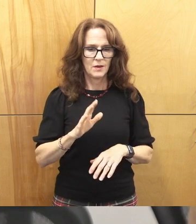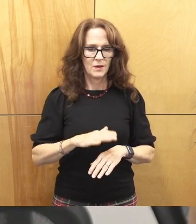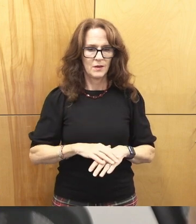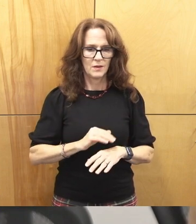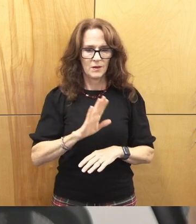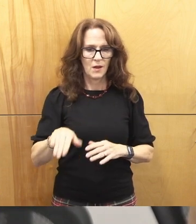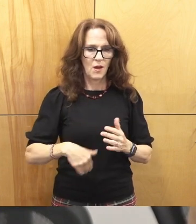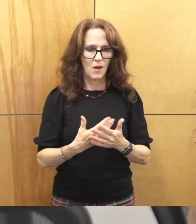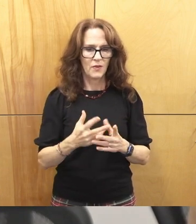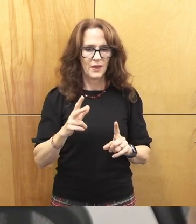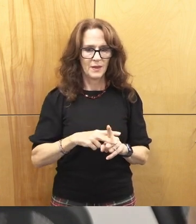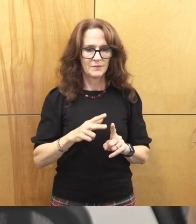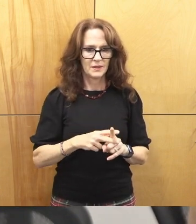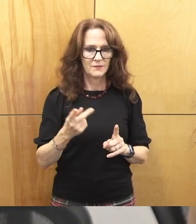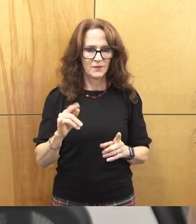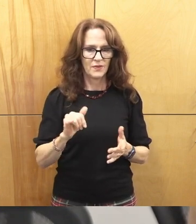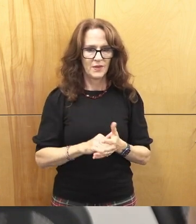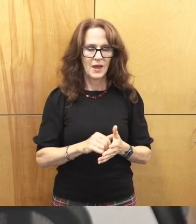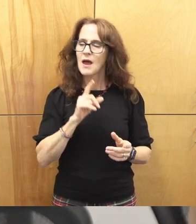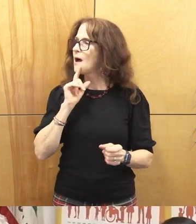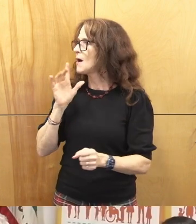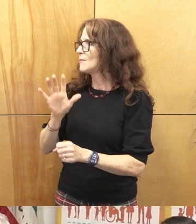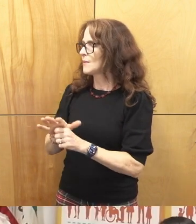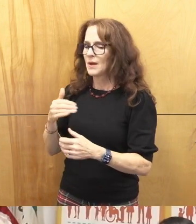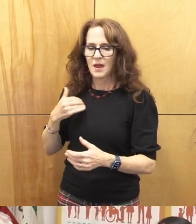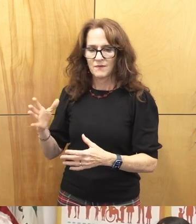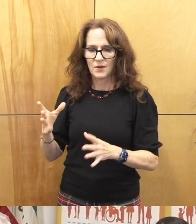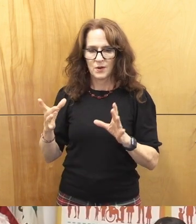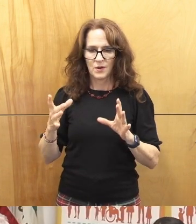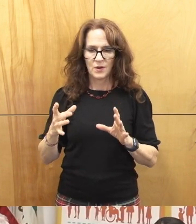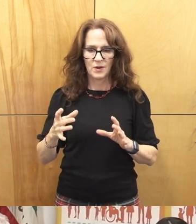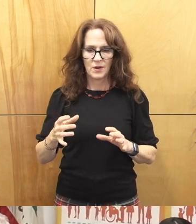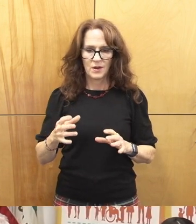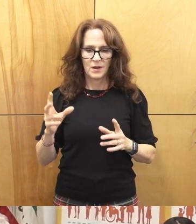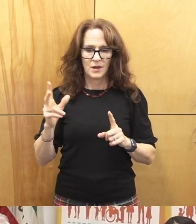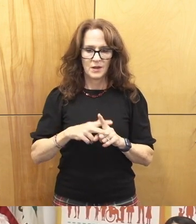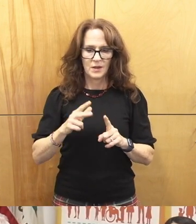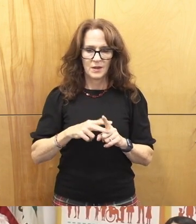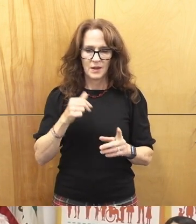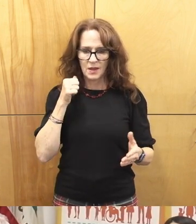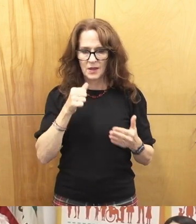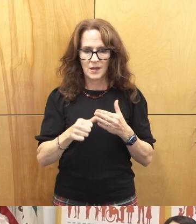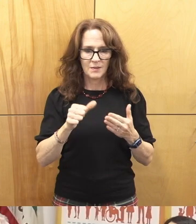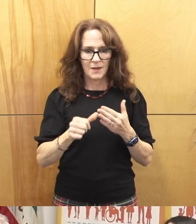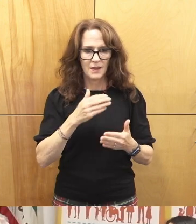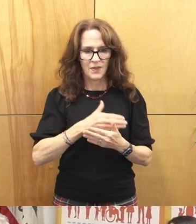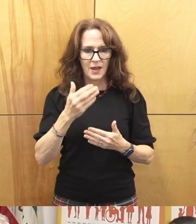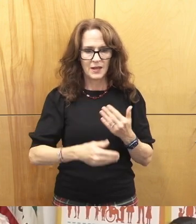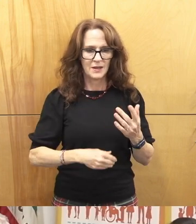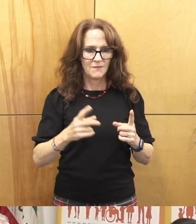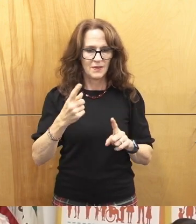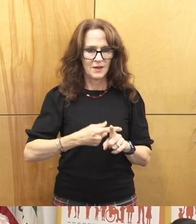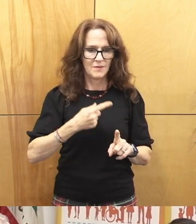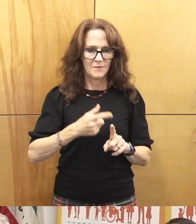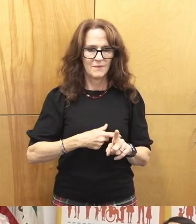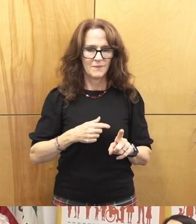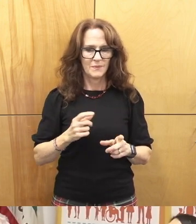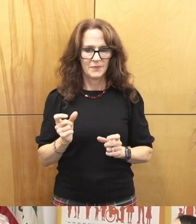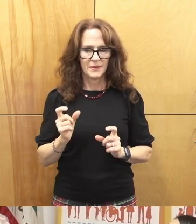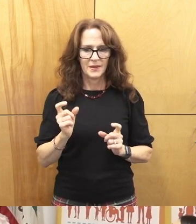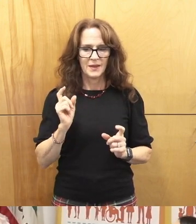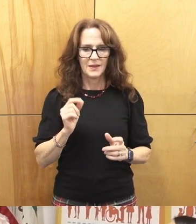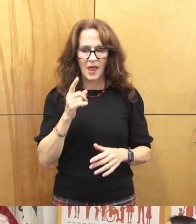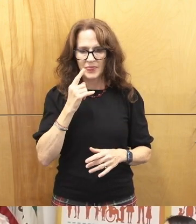the applications for that as of now. And I promise to have your Common App letter done by the Thank you end so of the much. month. I really appreciate I told you it. I would meet